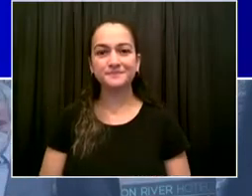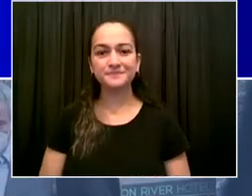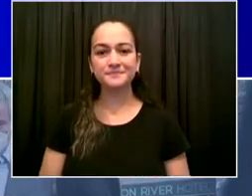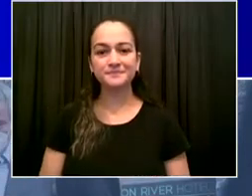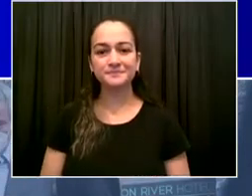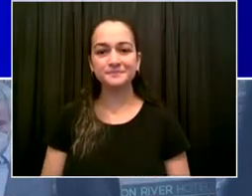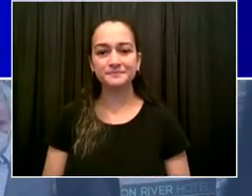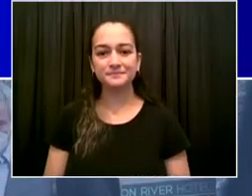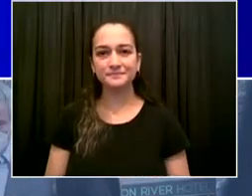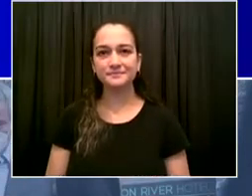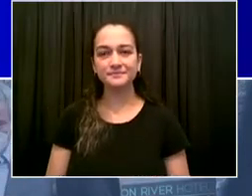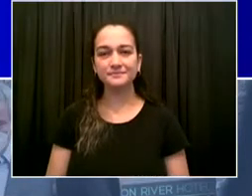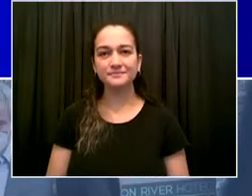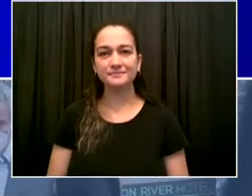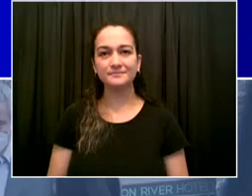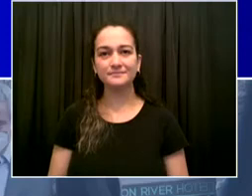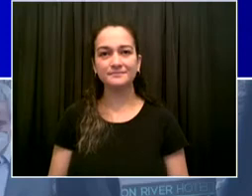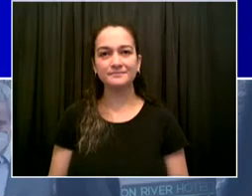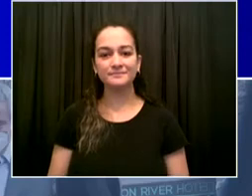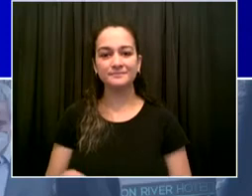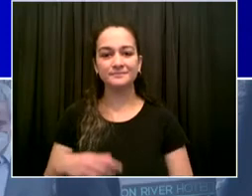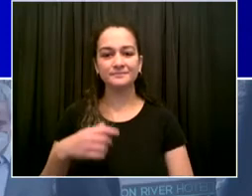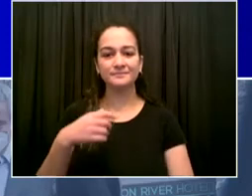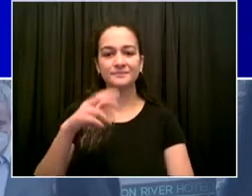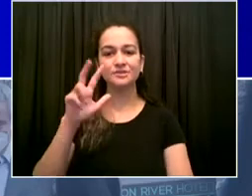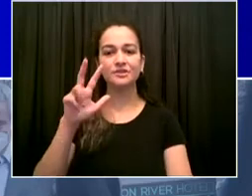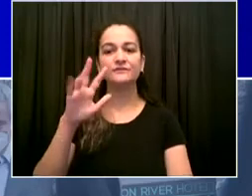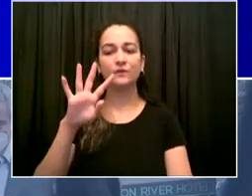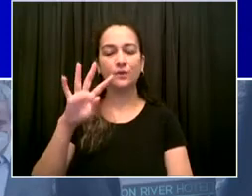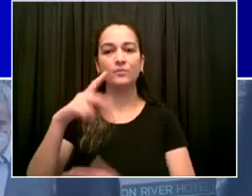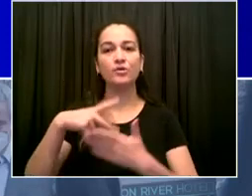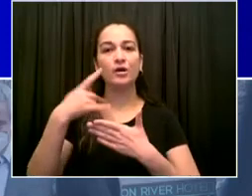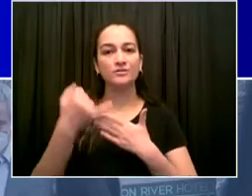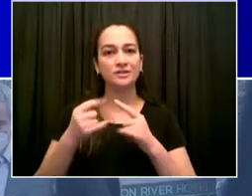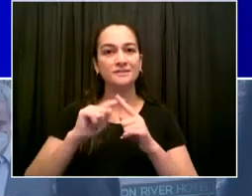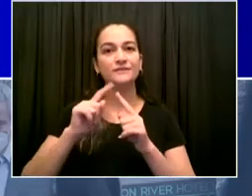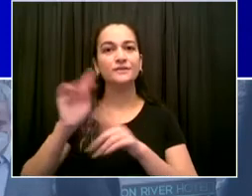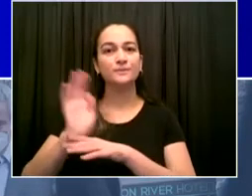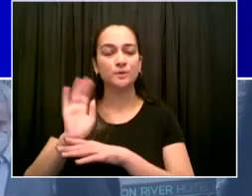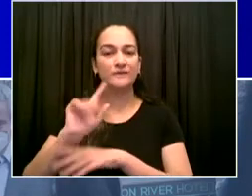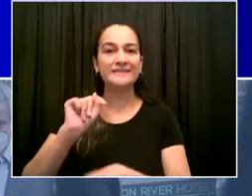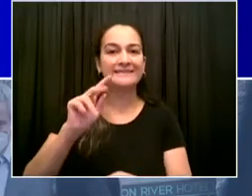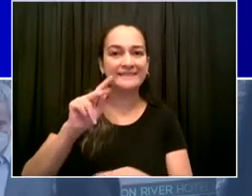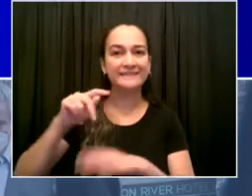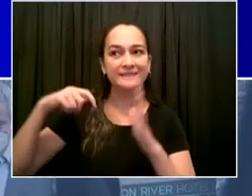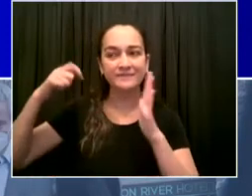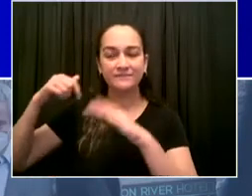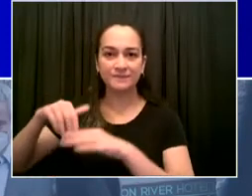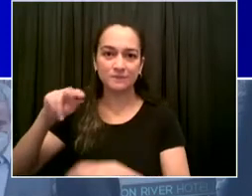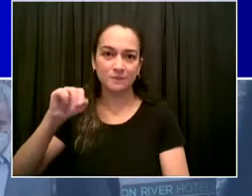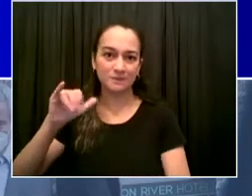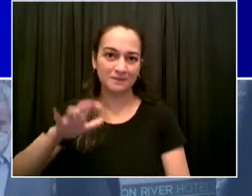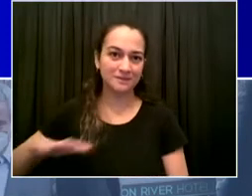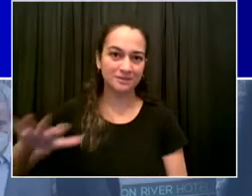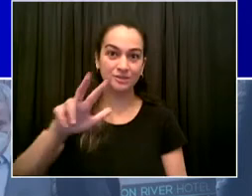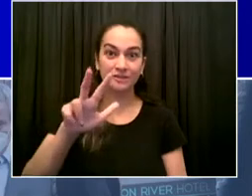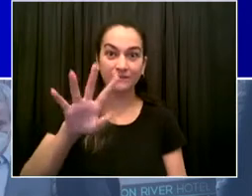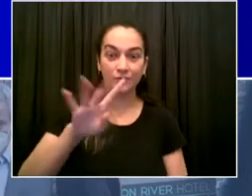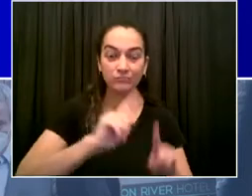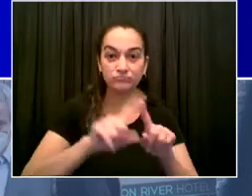projects right now filming in New York City this month. 34 happening right